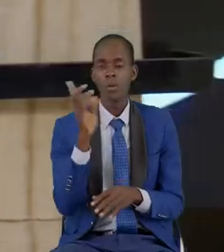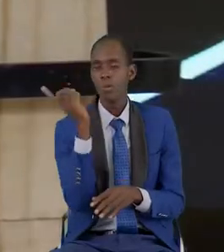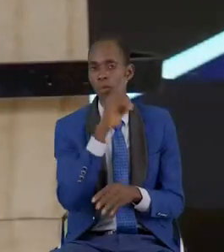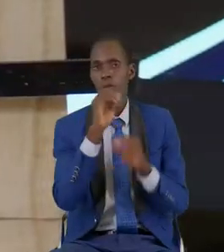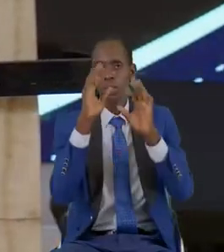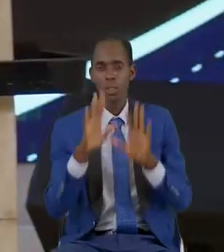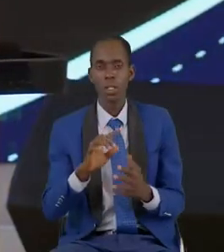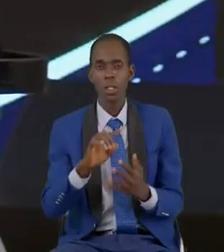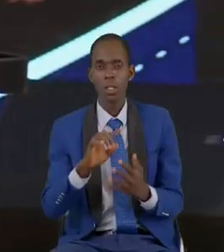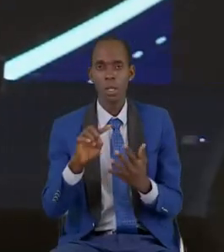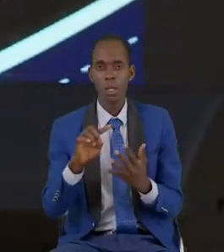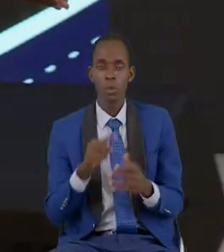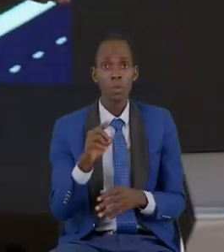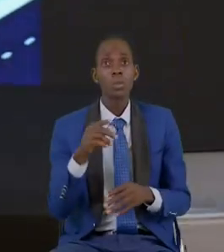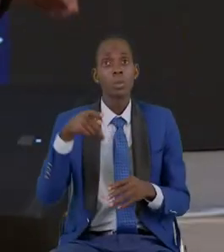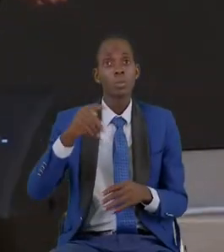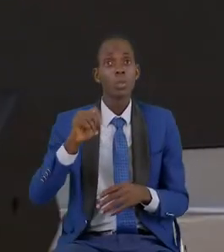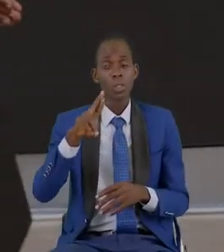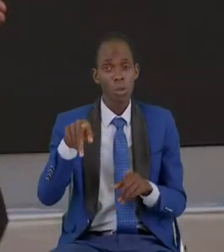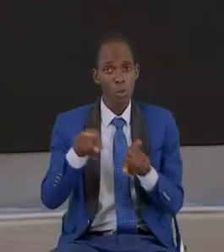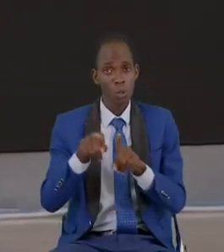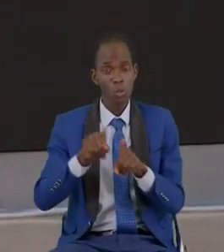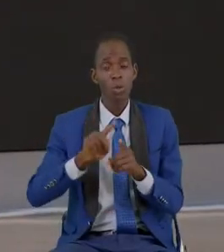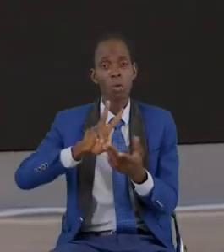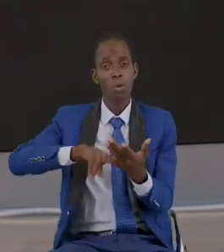Peter himself fell into that